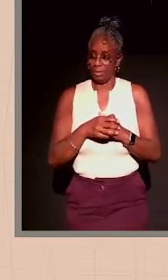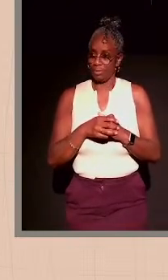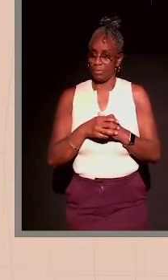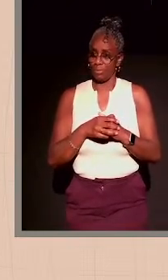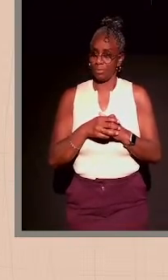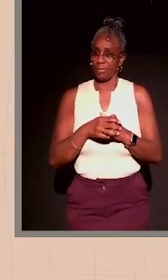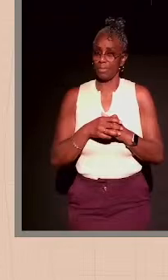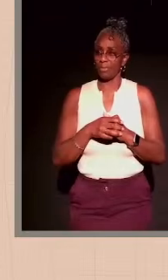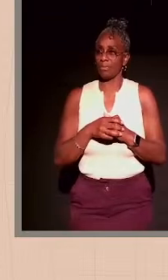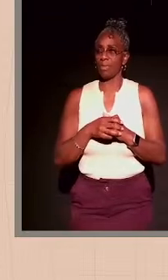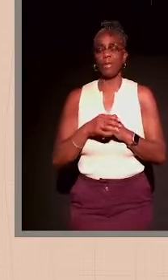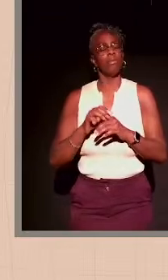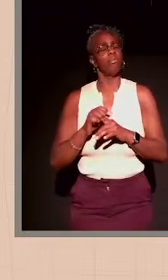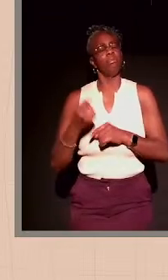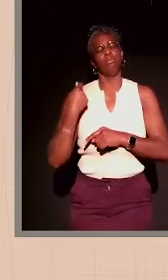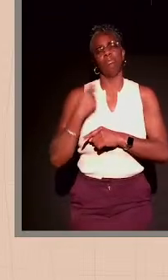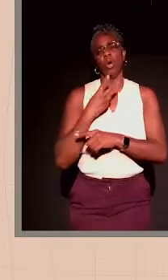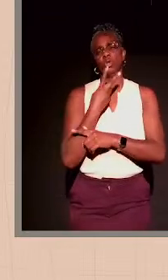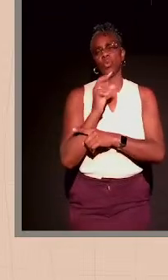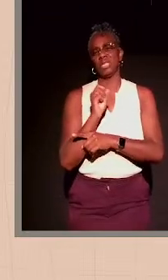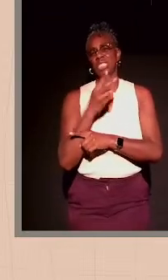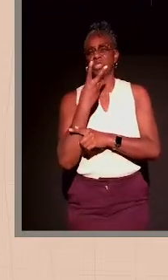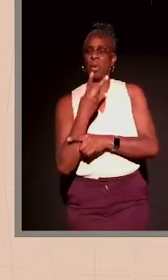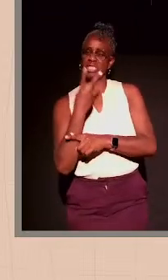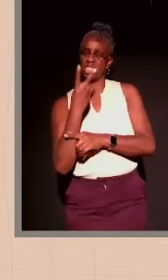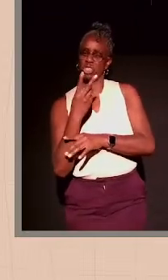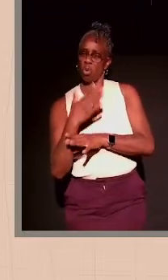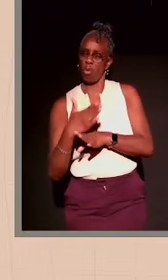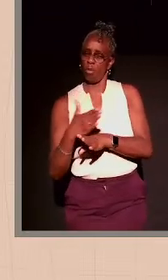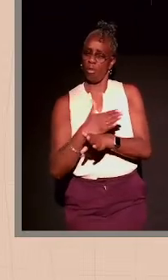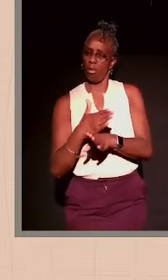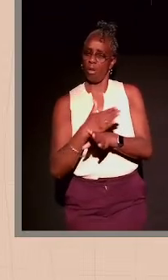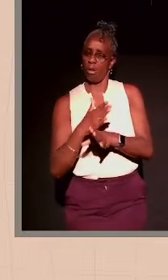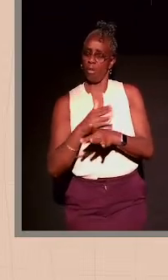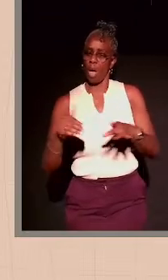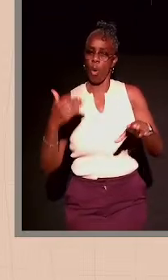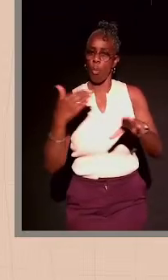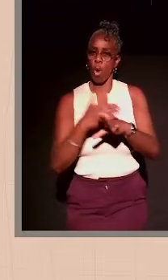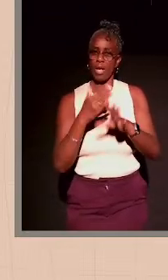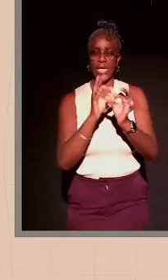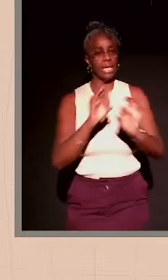by early 2022, I had been working as a music